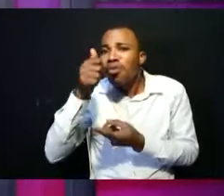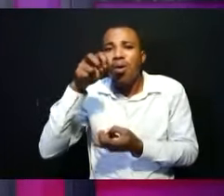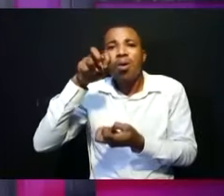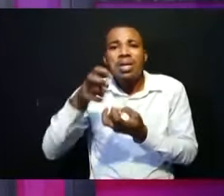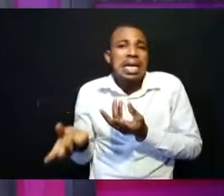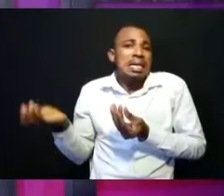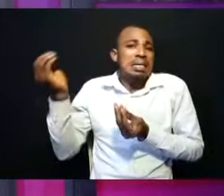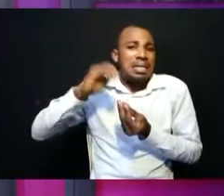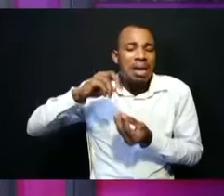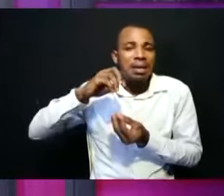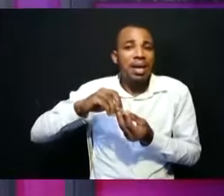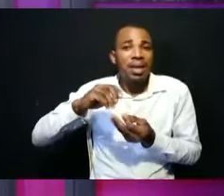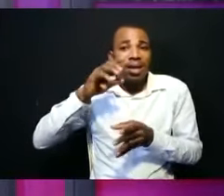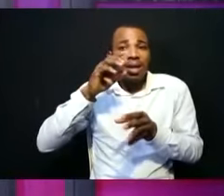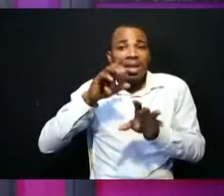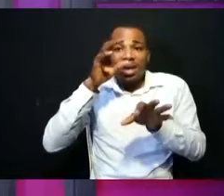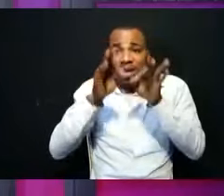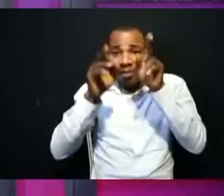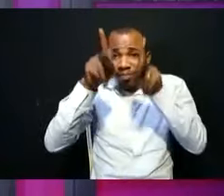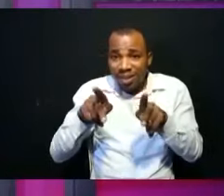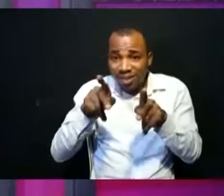Let's go back to verse